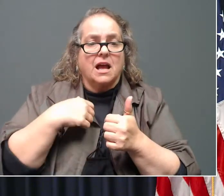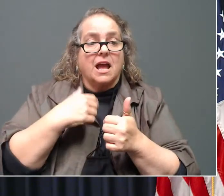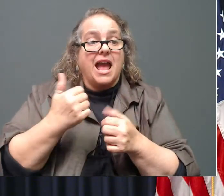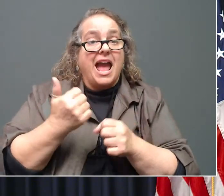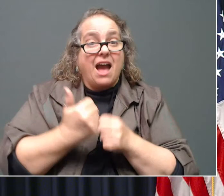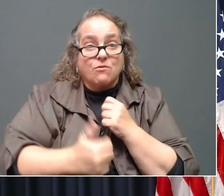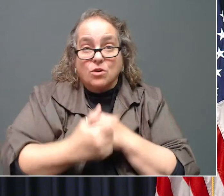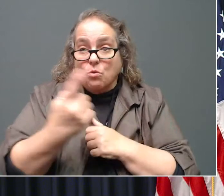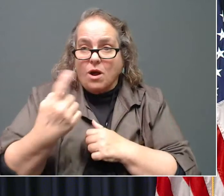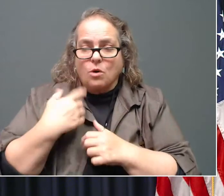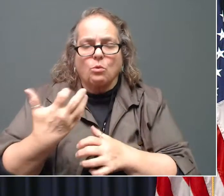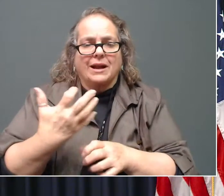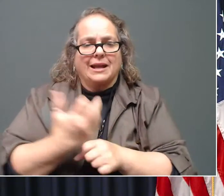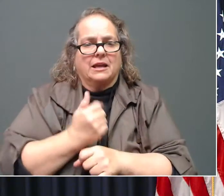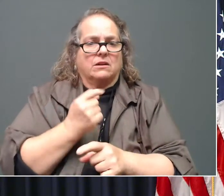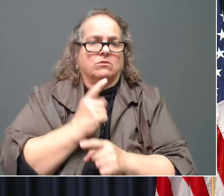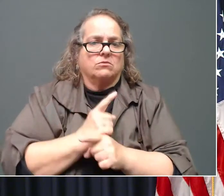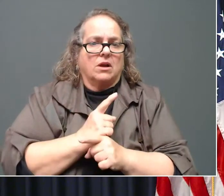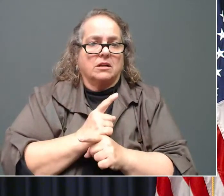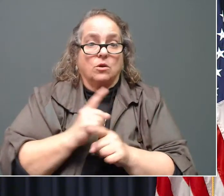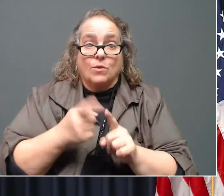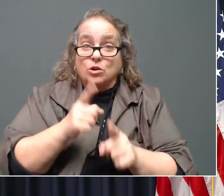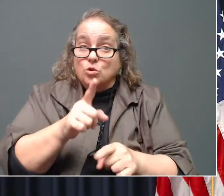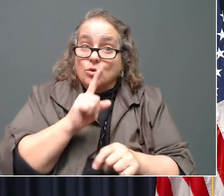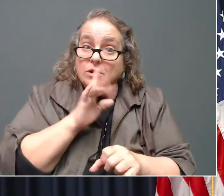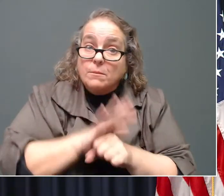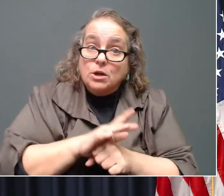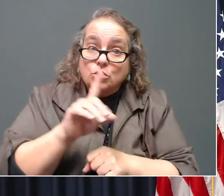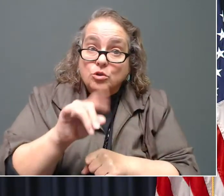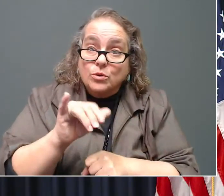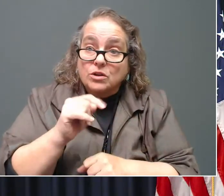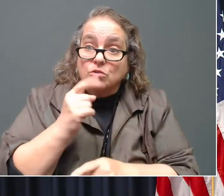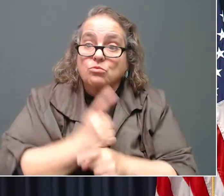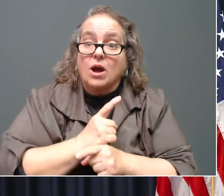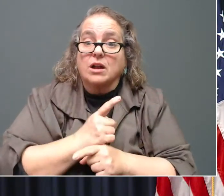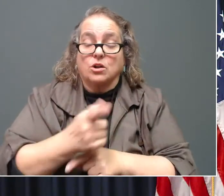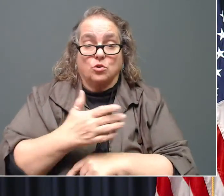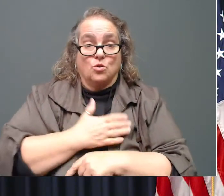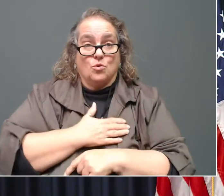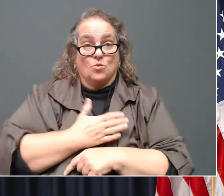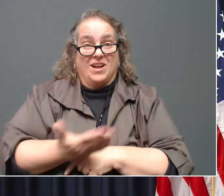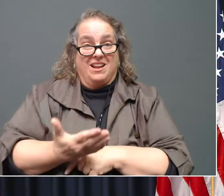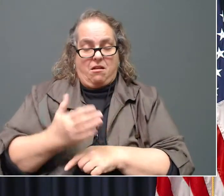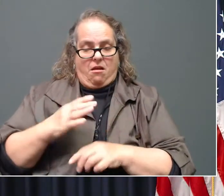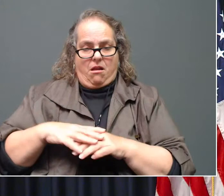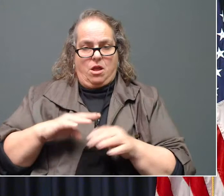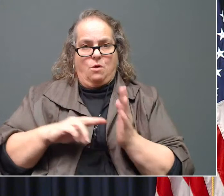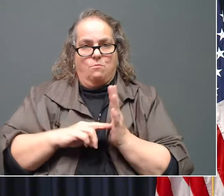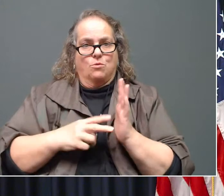think when you're committed to doing it right and you're willing to be intentional and mainly you're willing to listen,